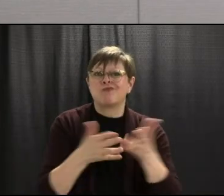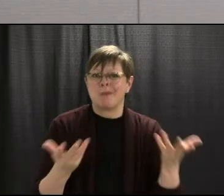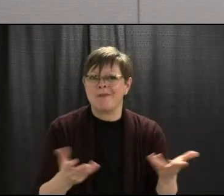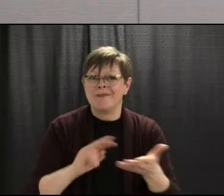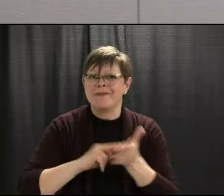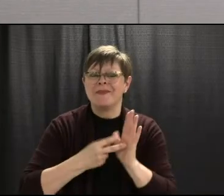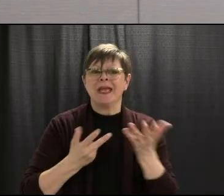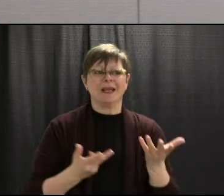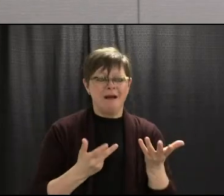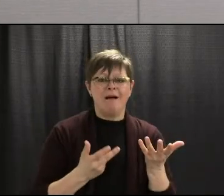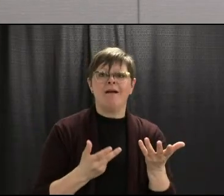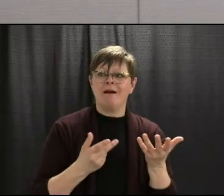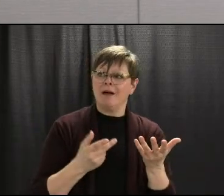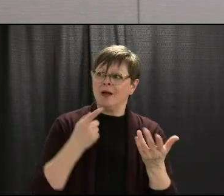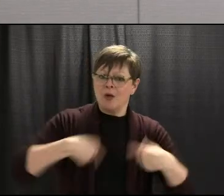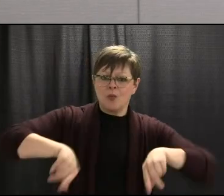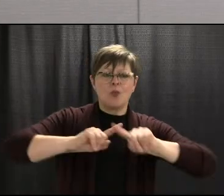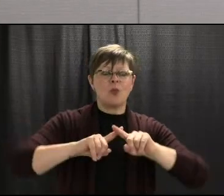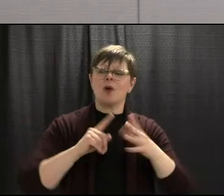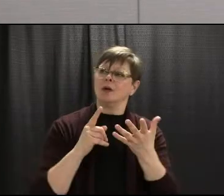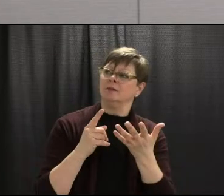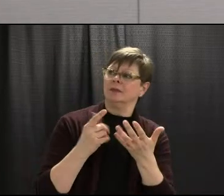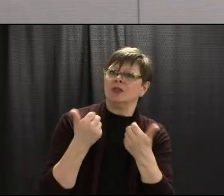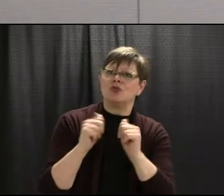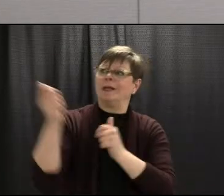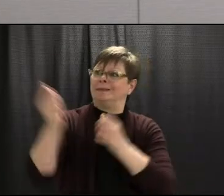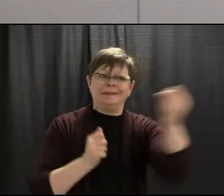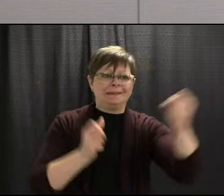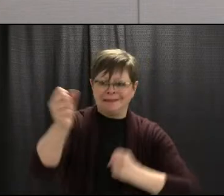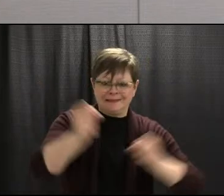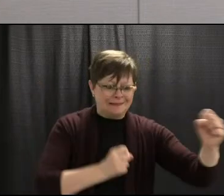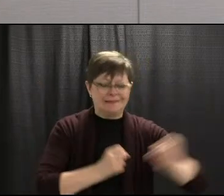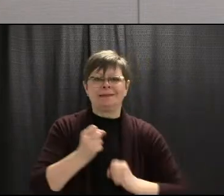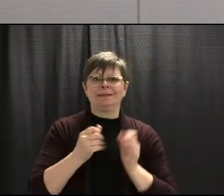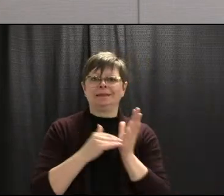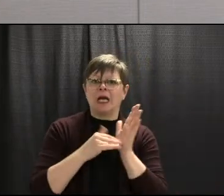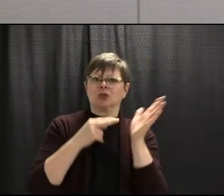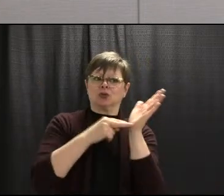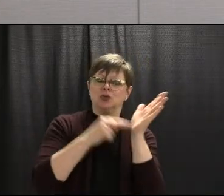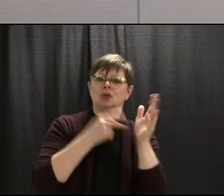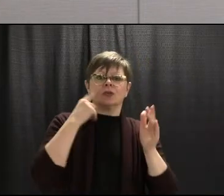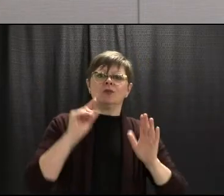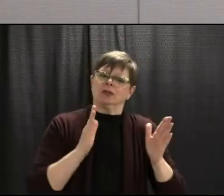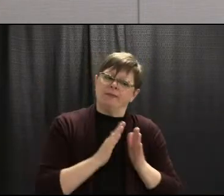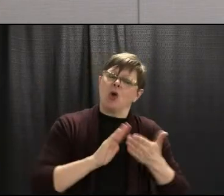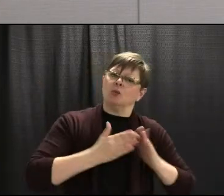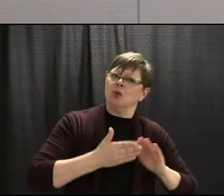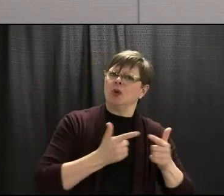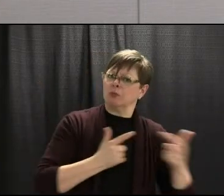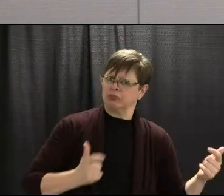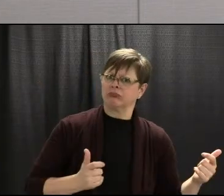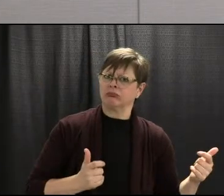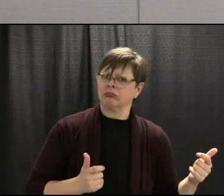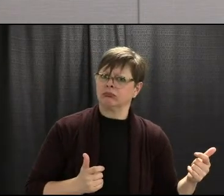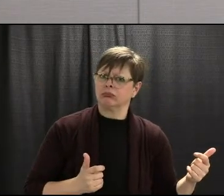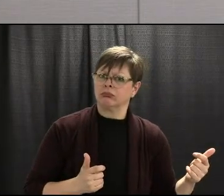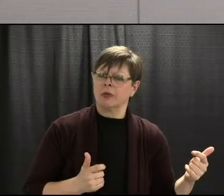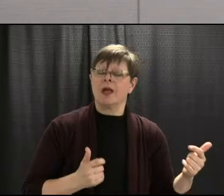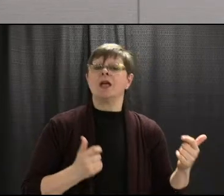that we provide for difficult places to fill across the country. And this is, again, a way